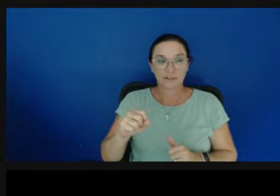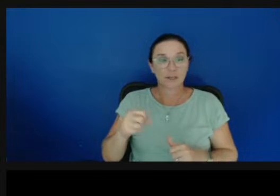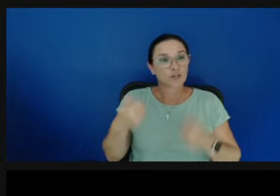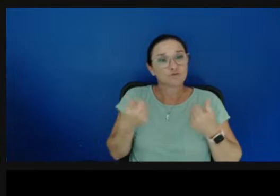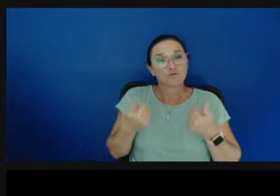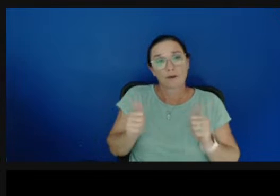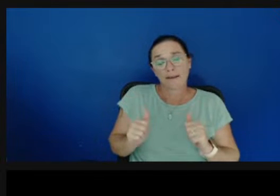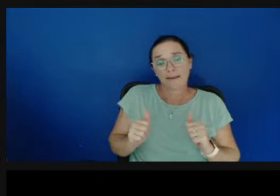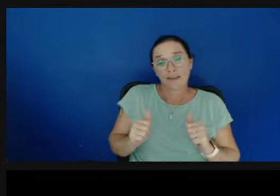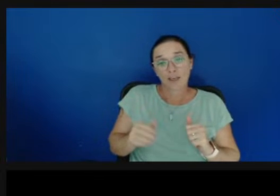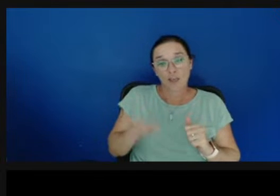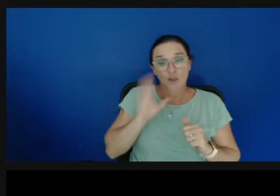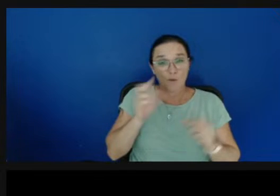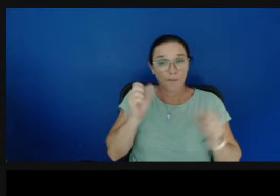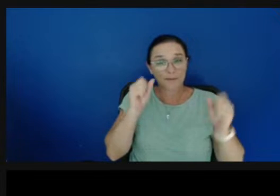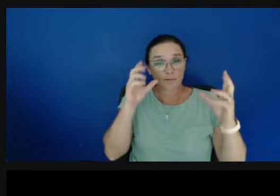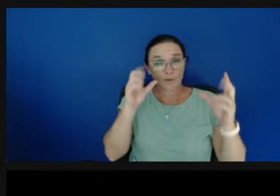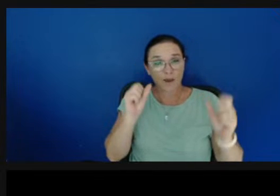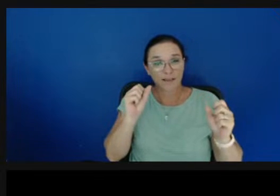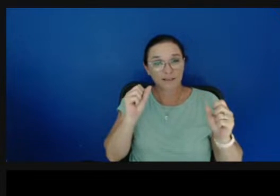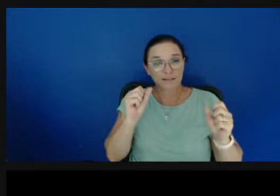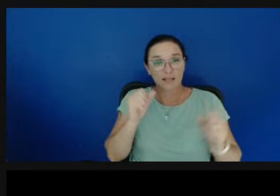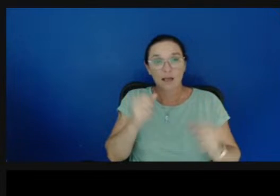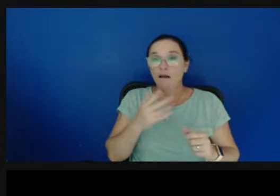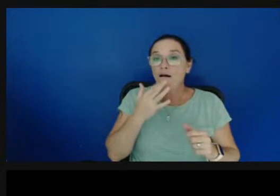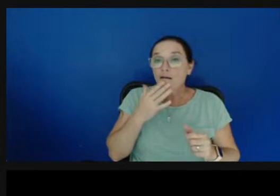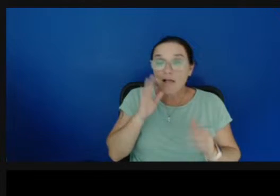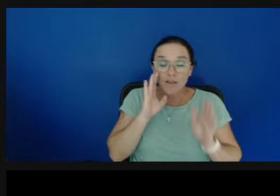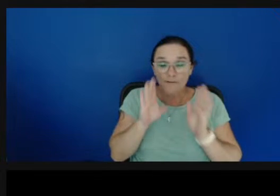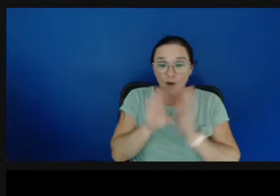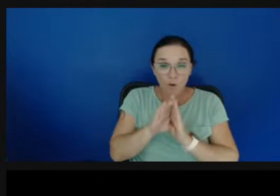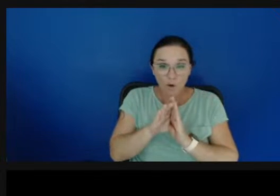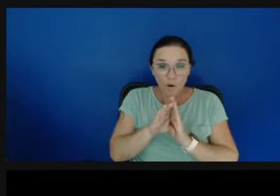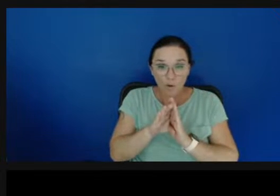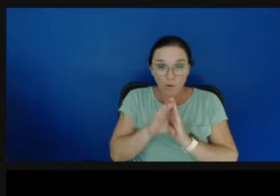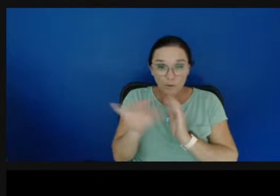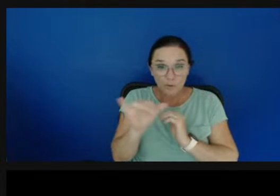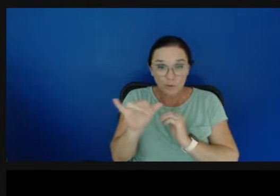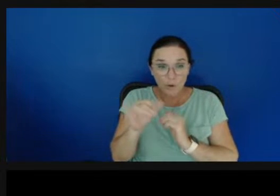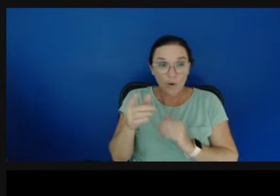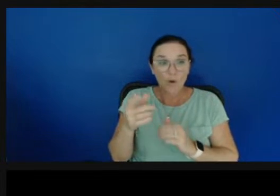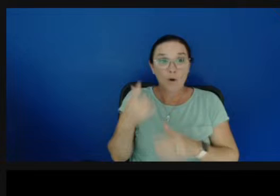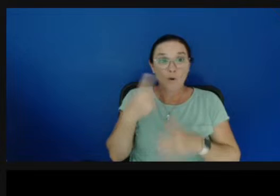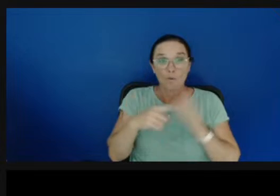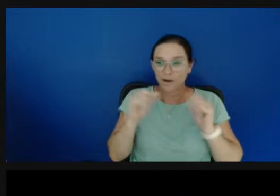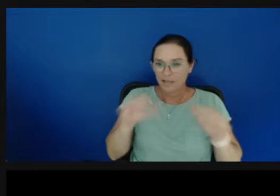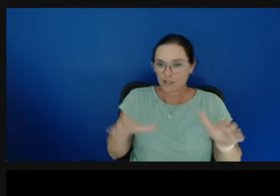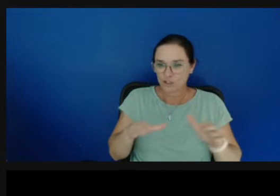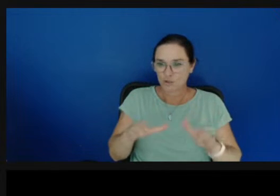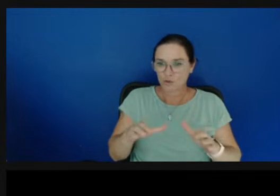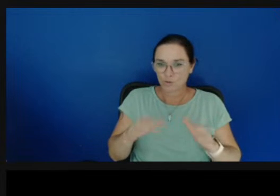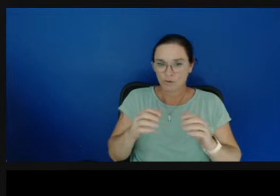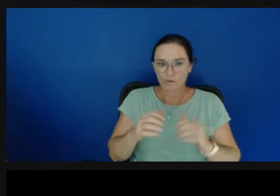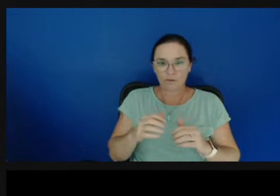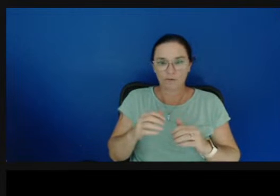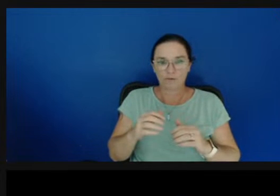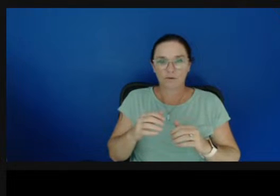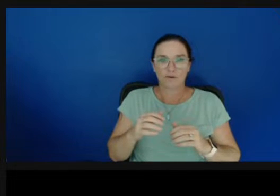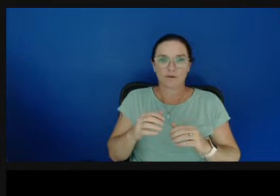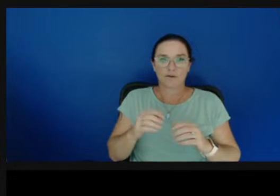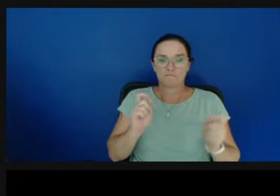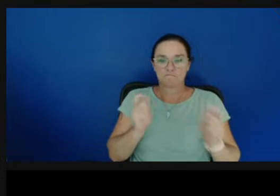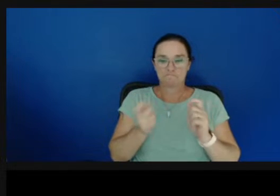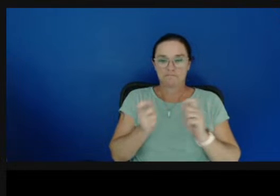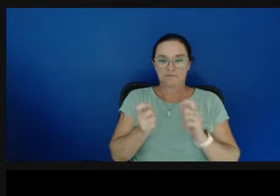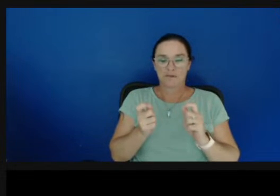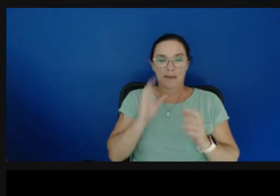out. You'd be surprised. Even a color photo. Watch what it can do to restore just a photo you probably didn't like. It's